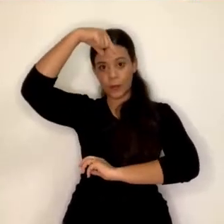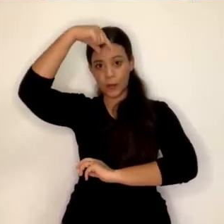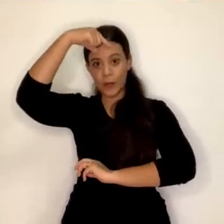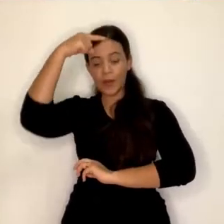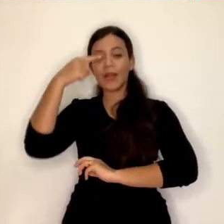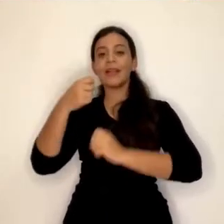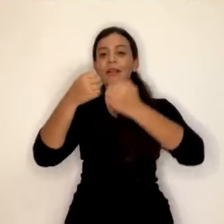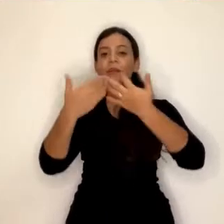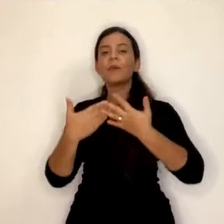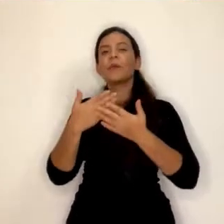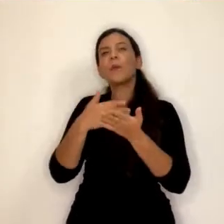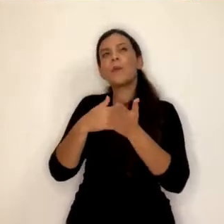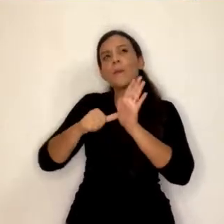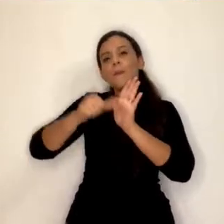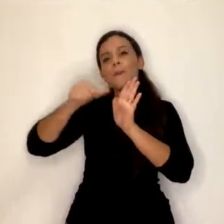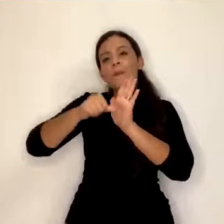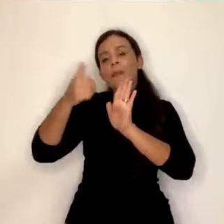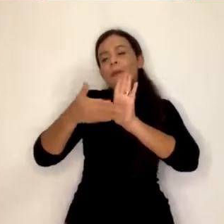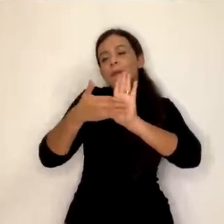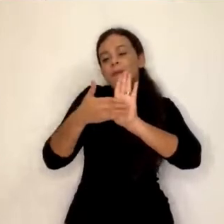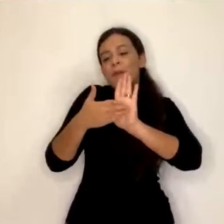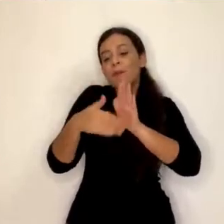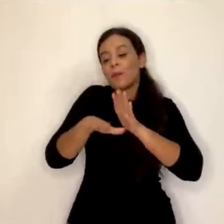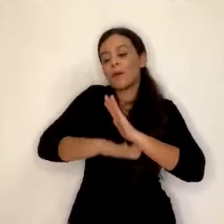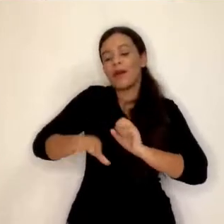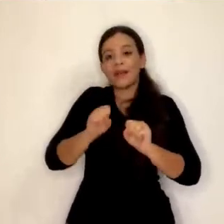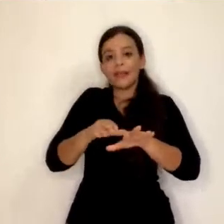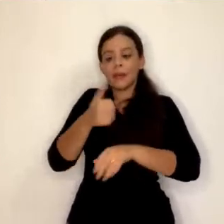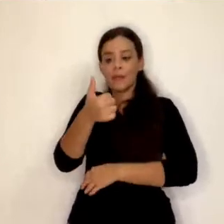one to sign the first educational plan in